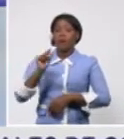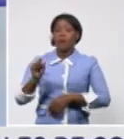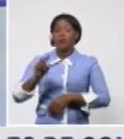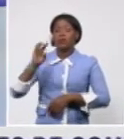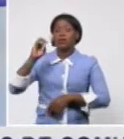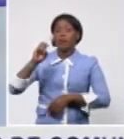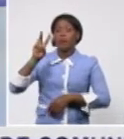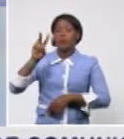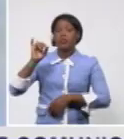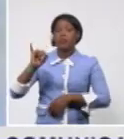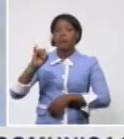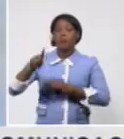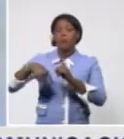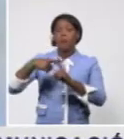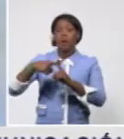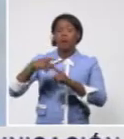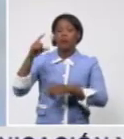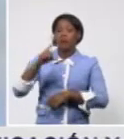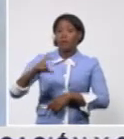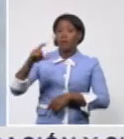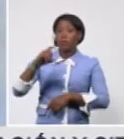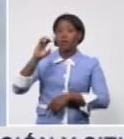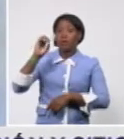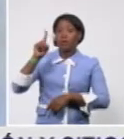and Camagüey with